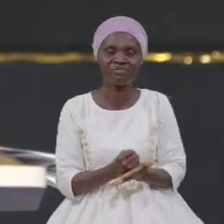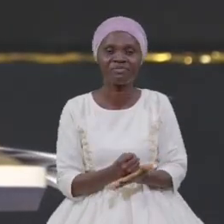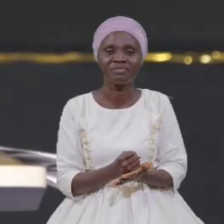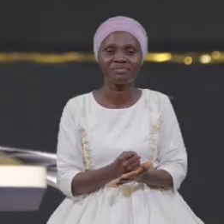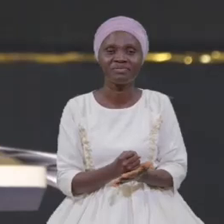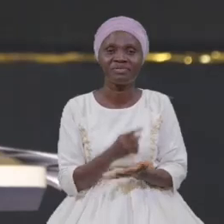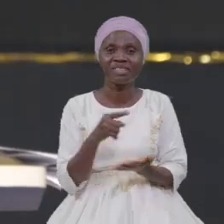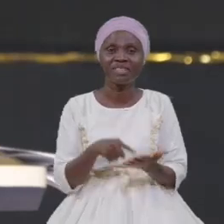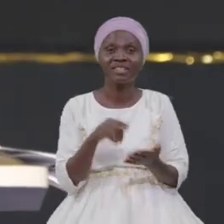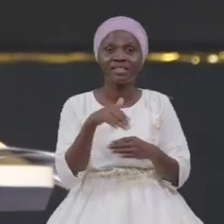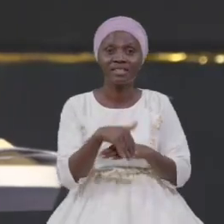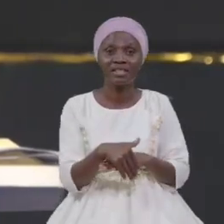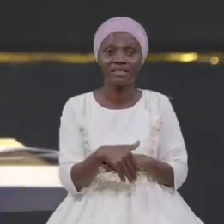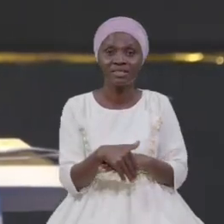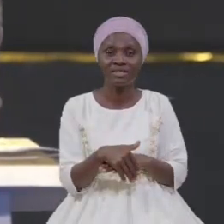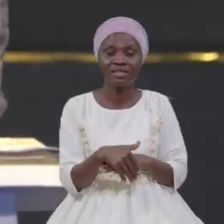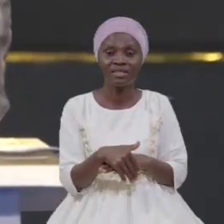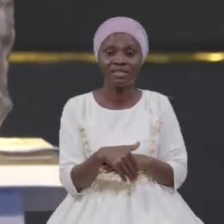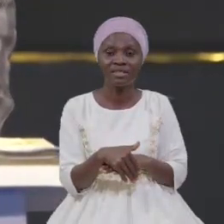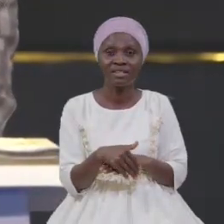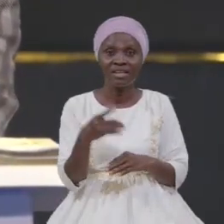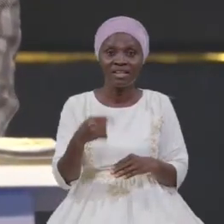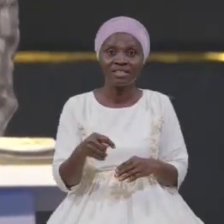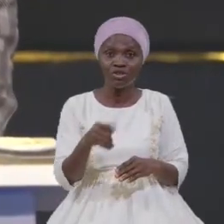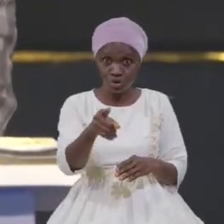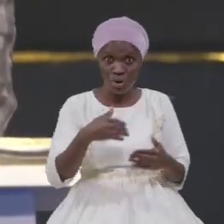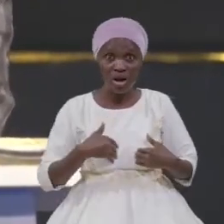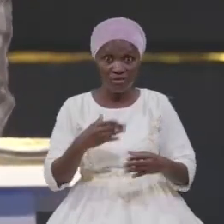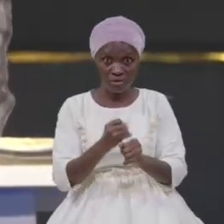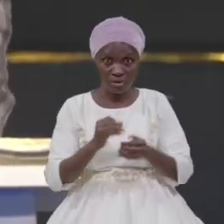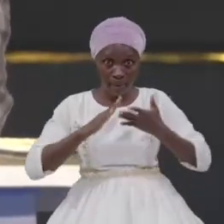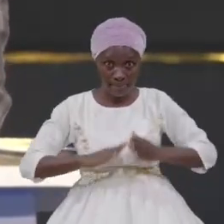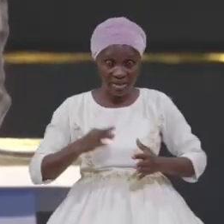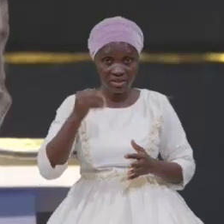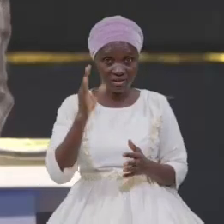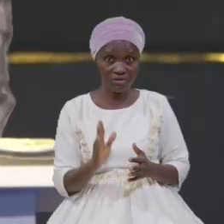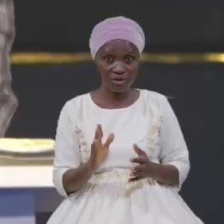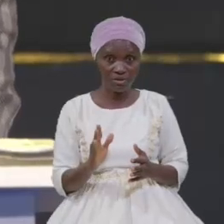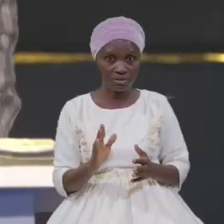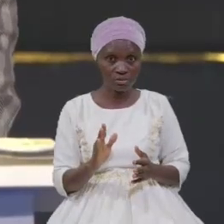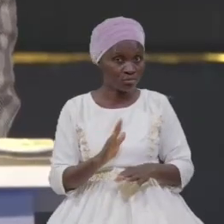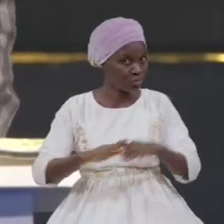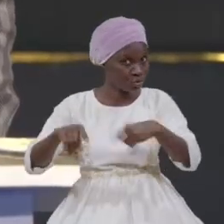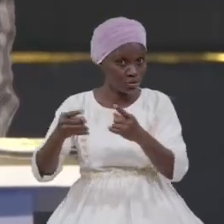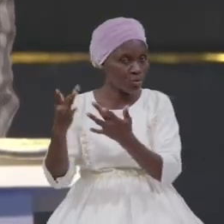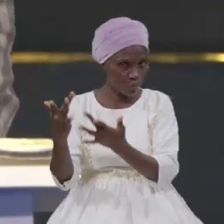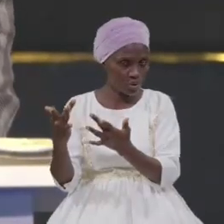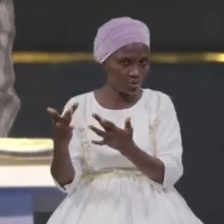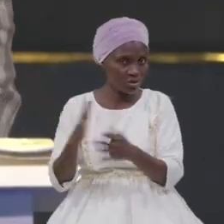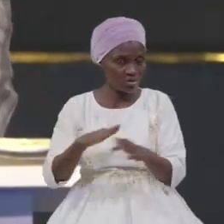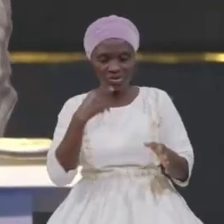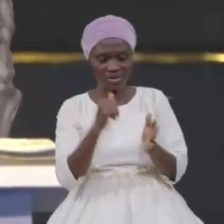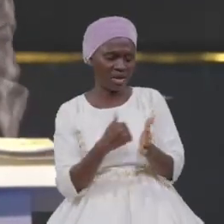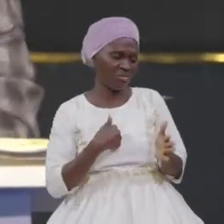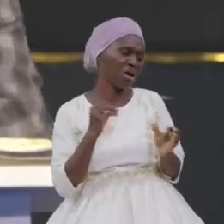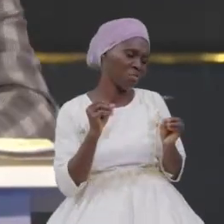Tonight, you've got the peace of God. Don't go away. Don't say, I'm all right.